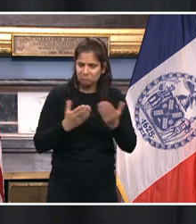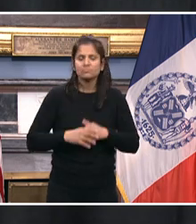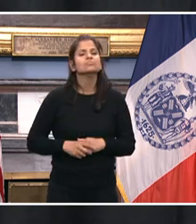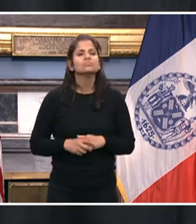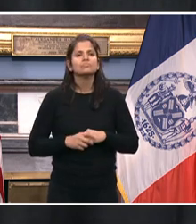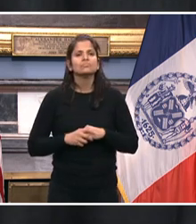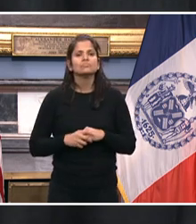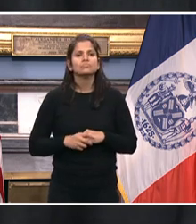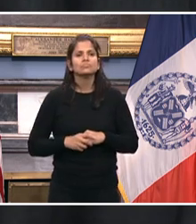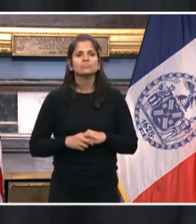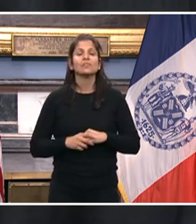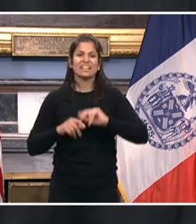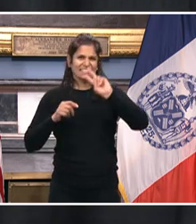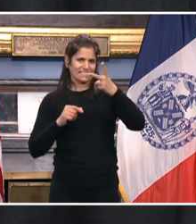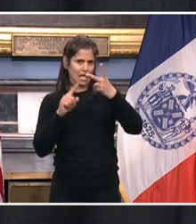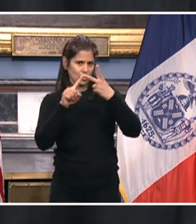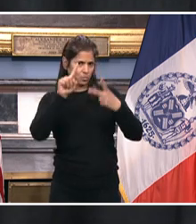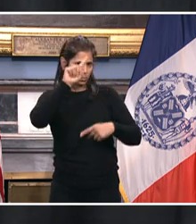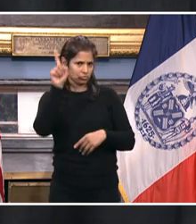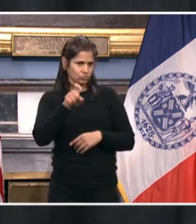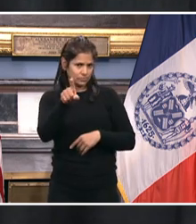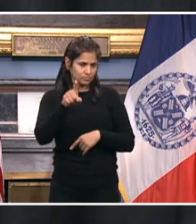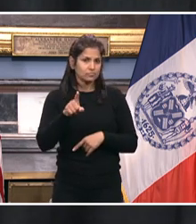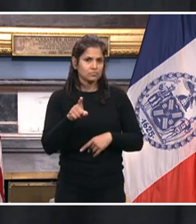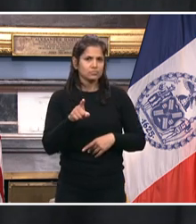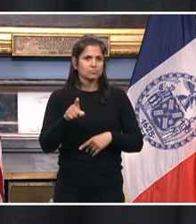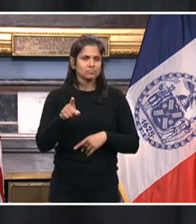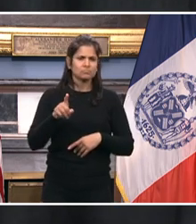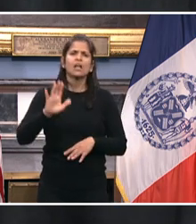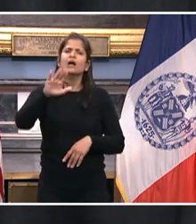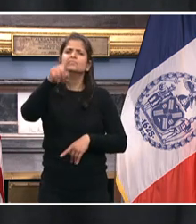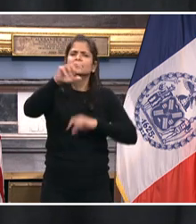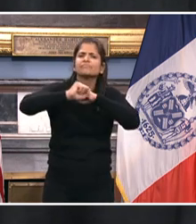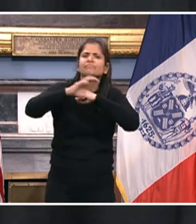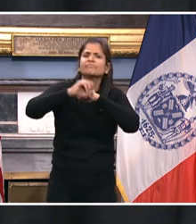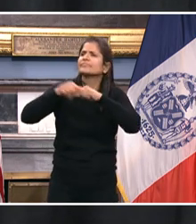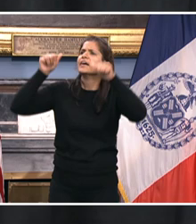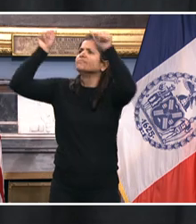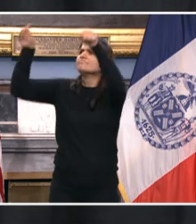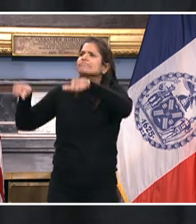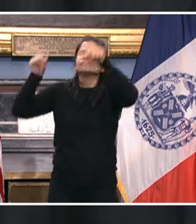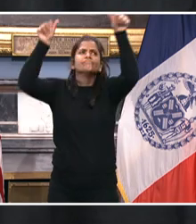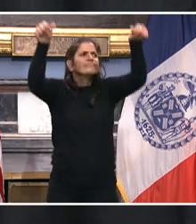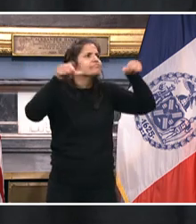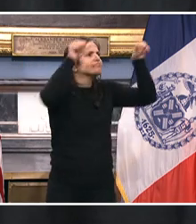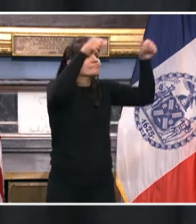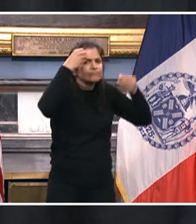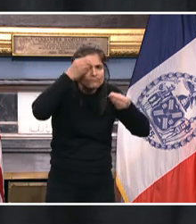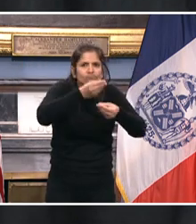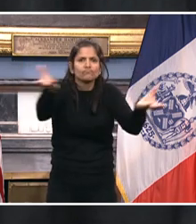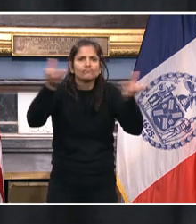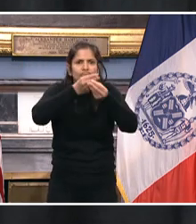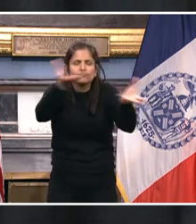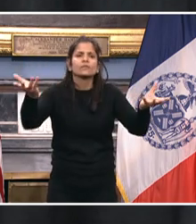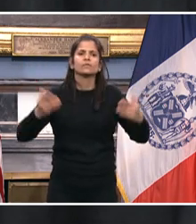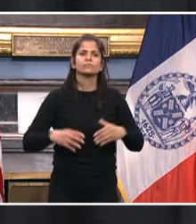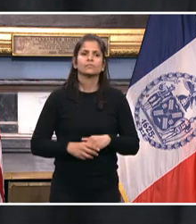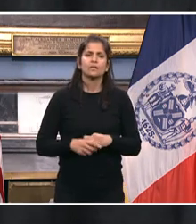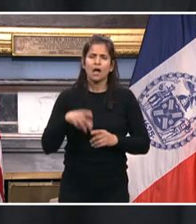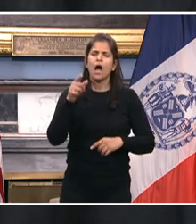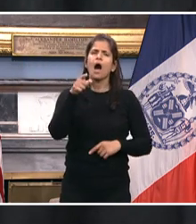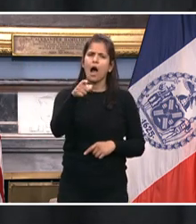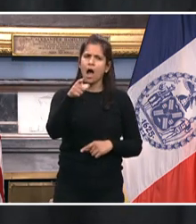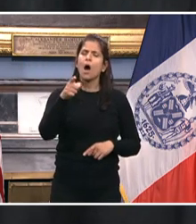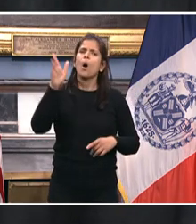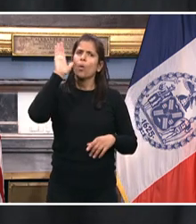that our New Yorkers who English is a second language, how is that going and what's been